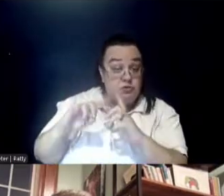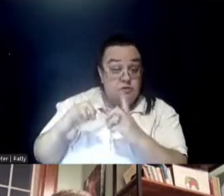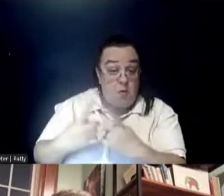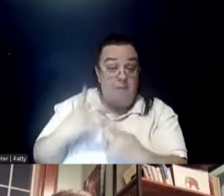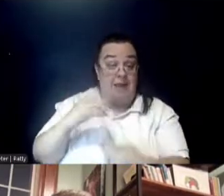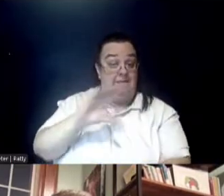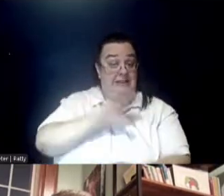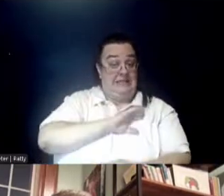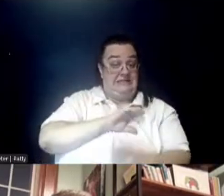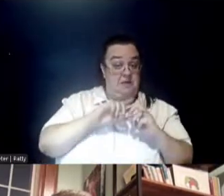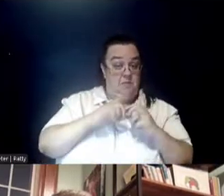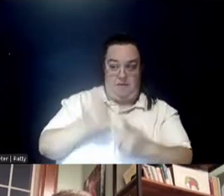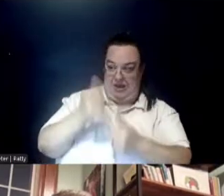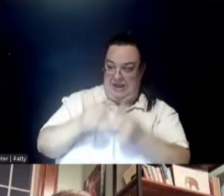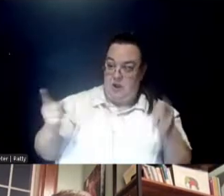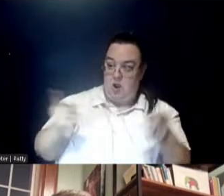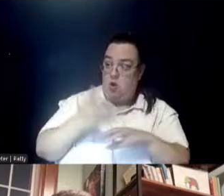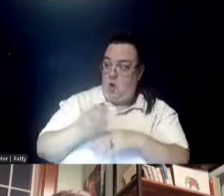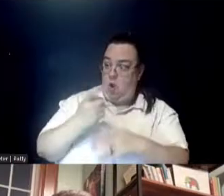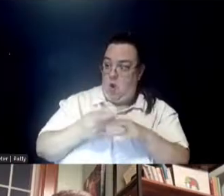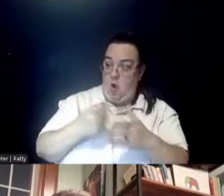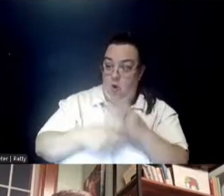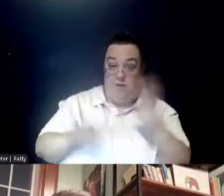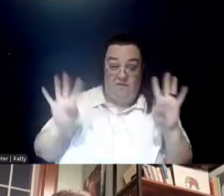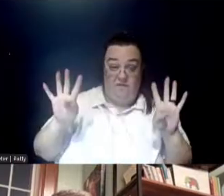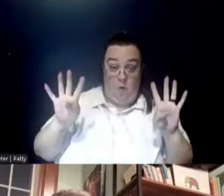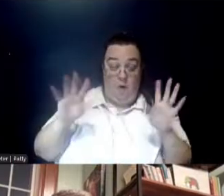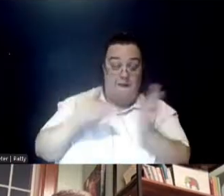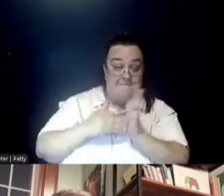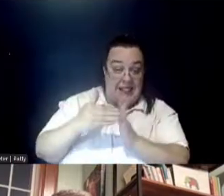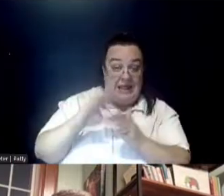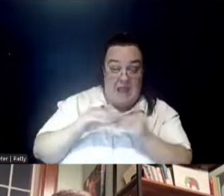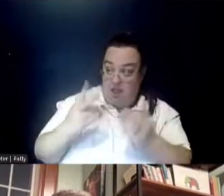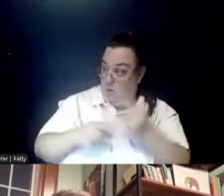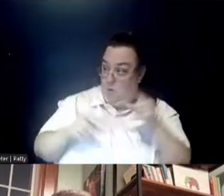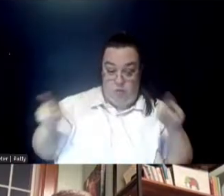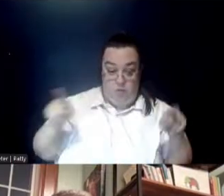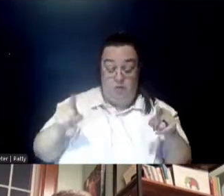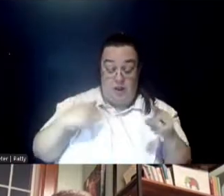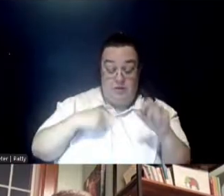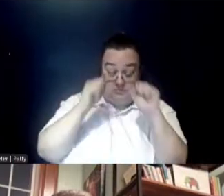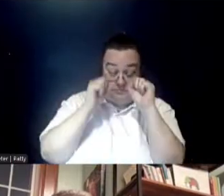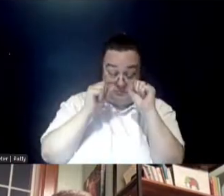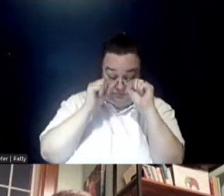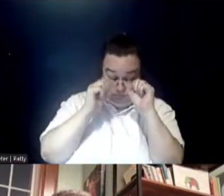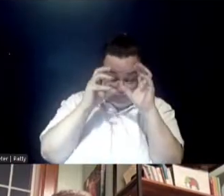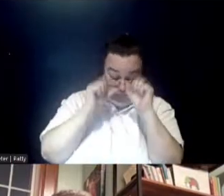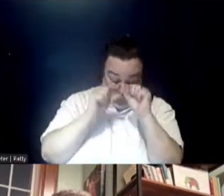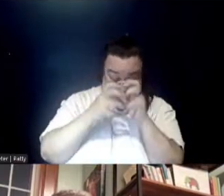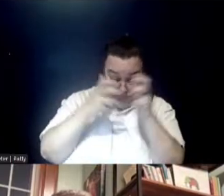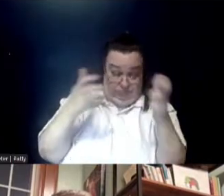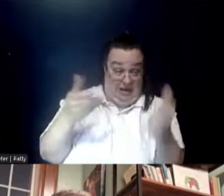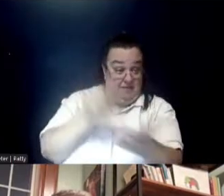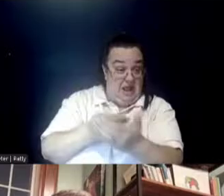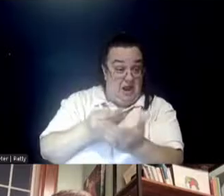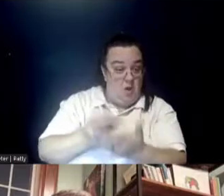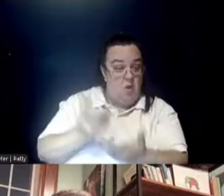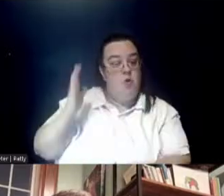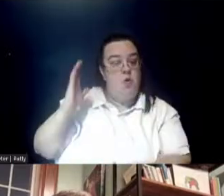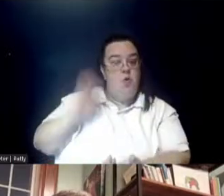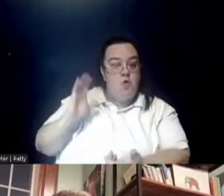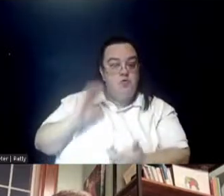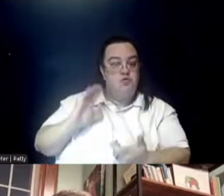Department each cost over $4 million. I didn't realize that until tonight. That's a staggering amount of money when we used to be a $3 million town.